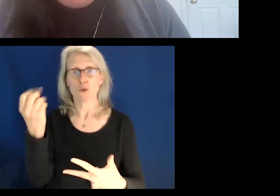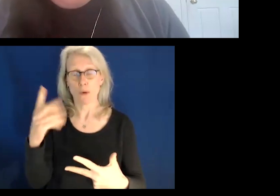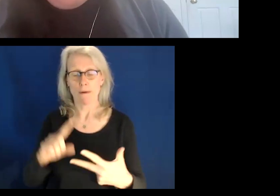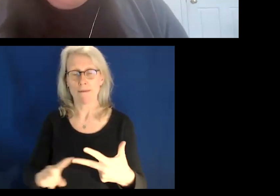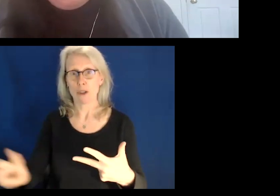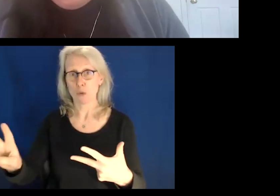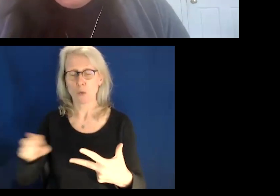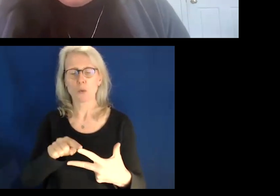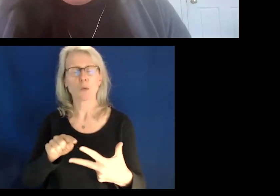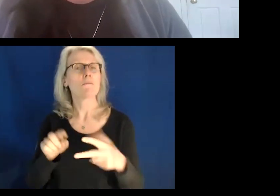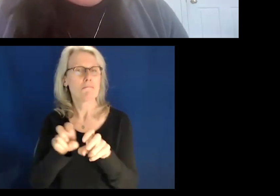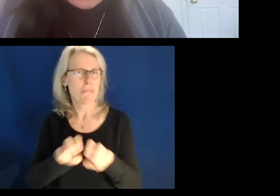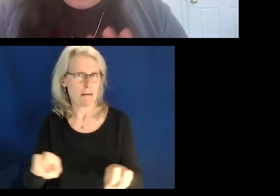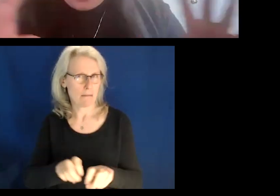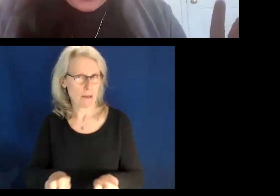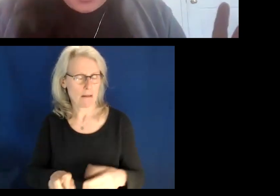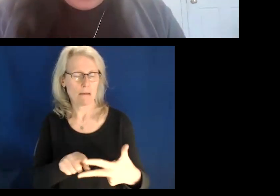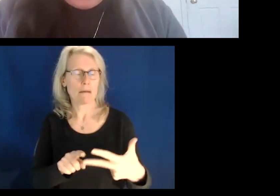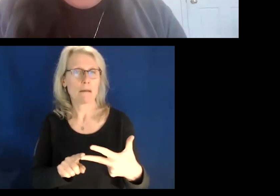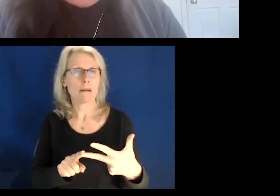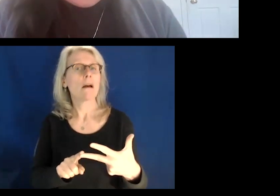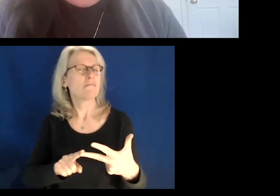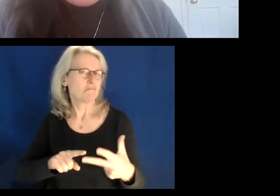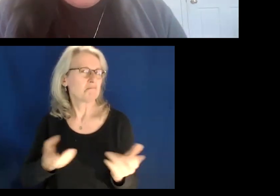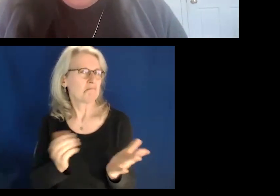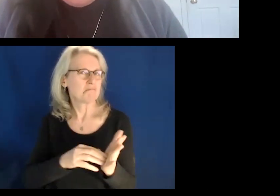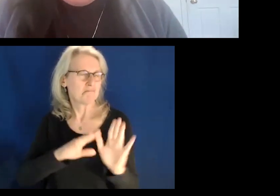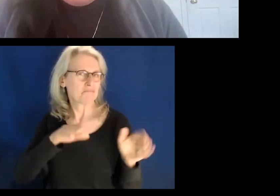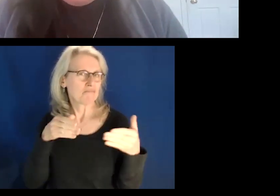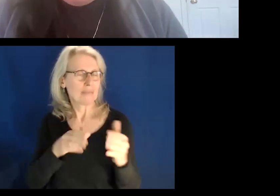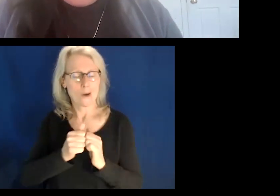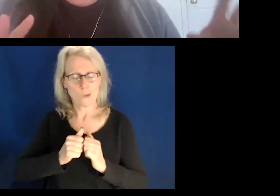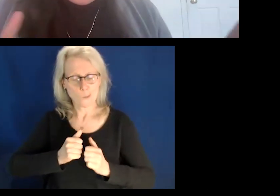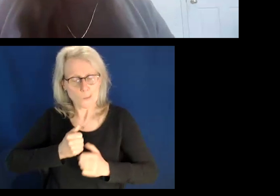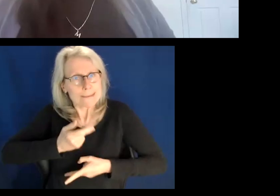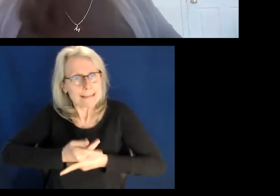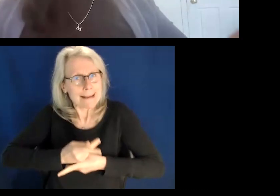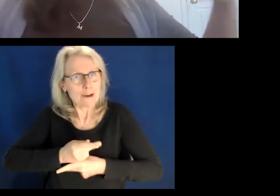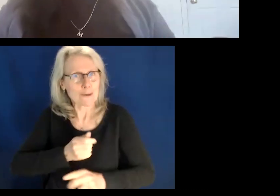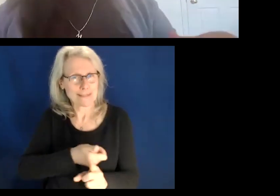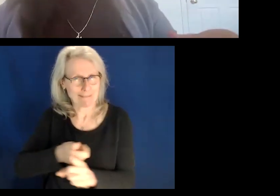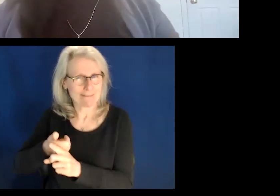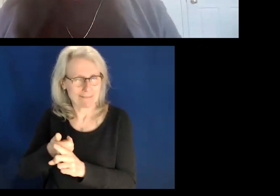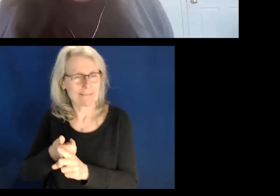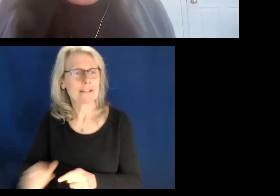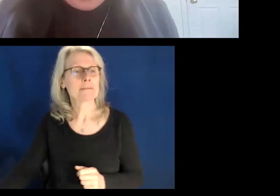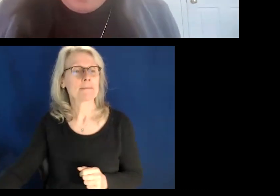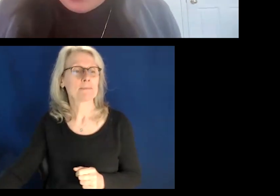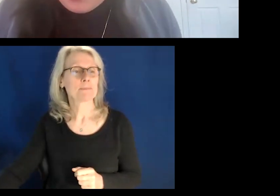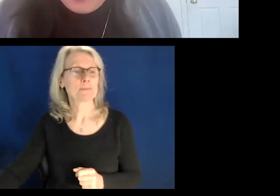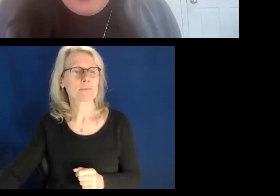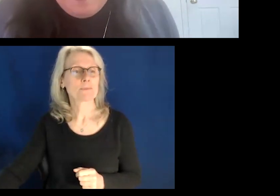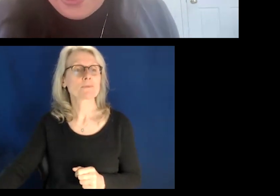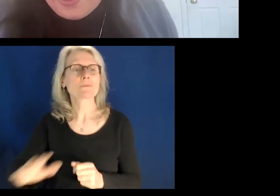one at 2 p.m., also focused on themes around taking care. Okay, so now here we are talking